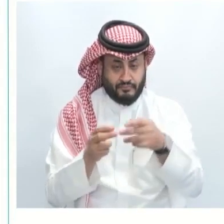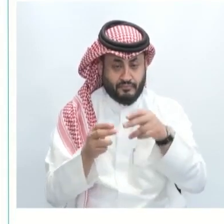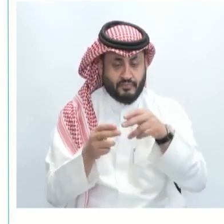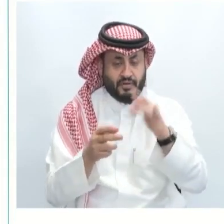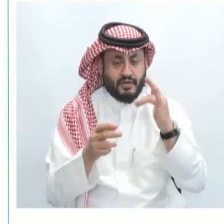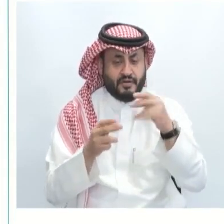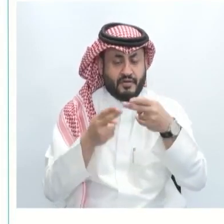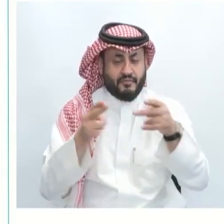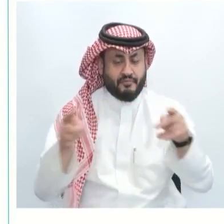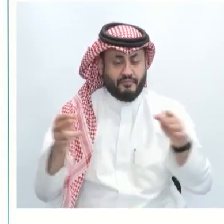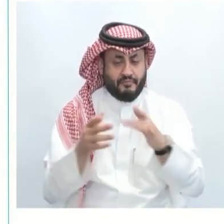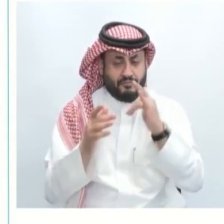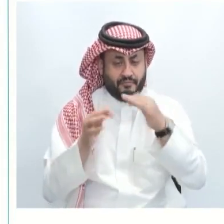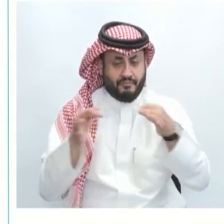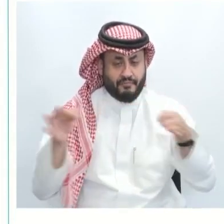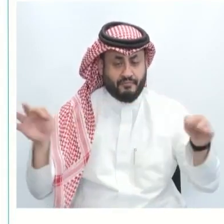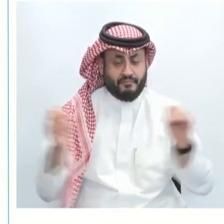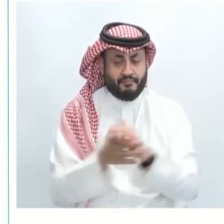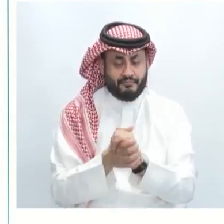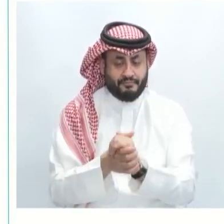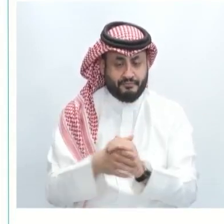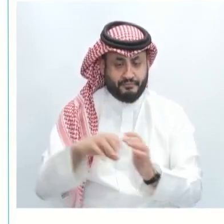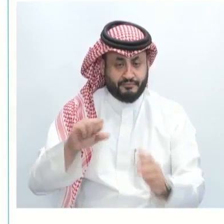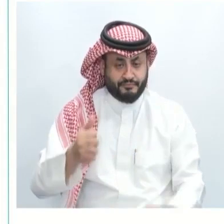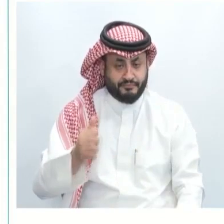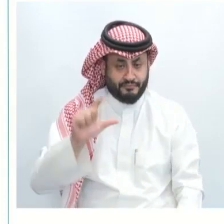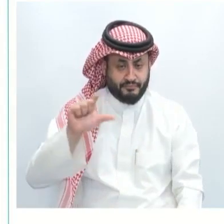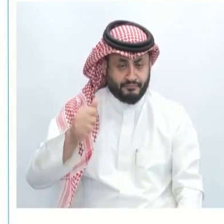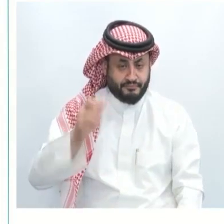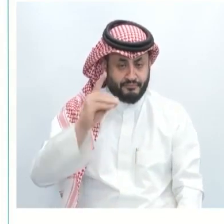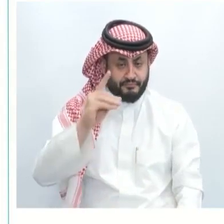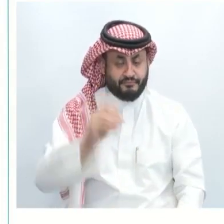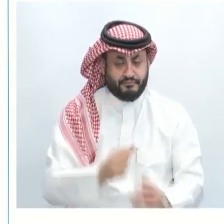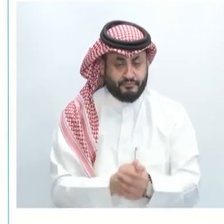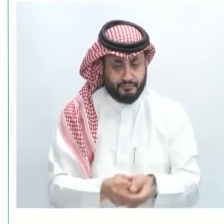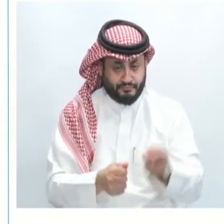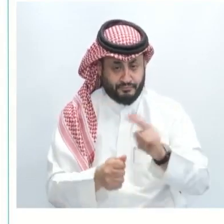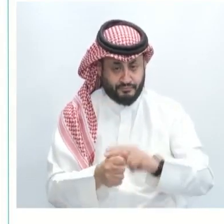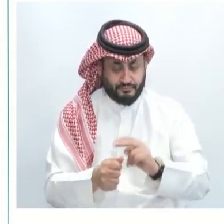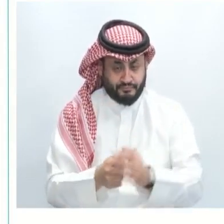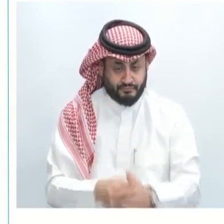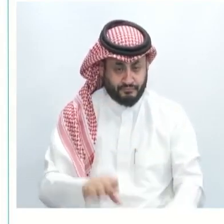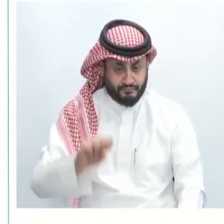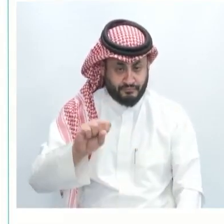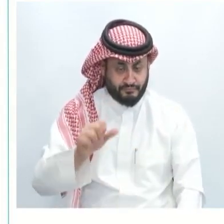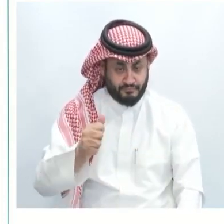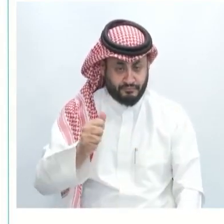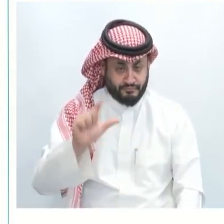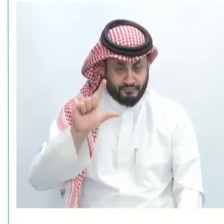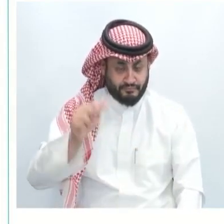This word is salad. Salad. Say with me. Salad.